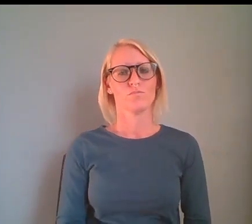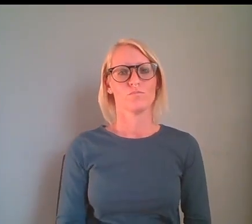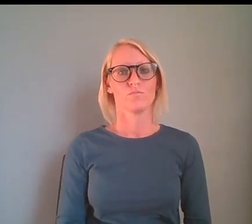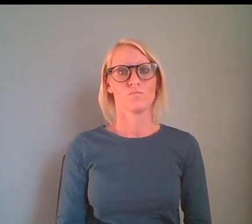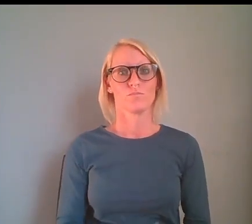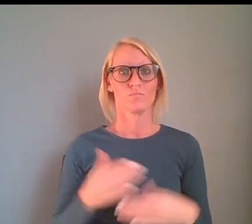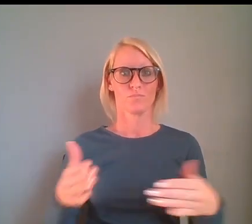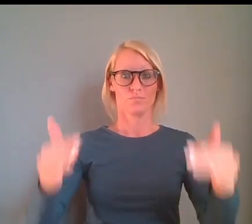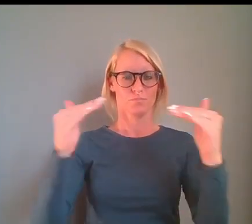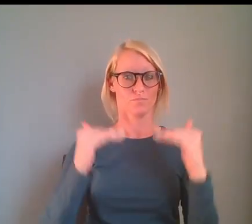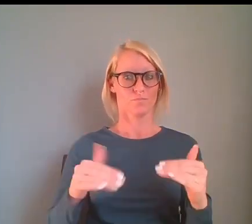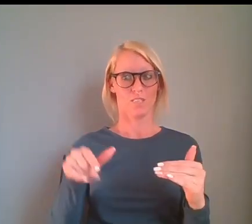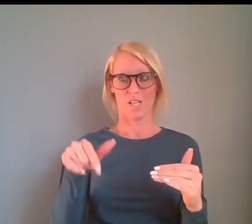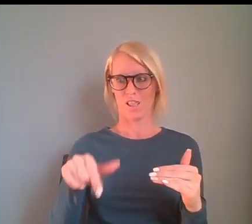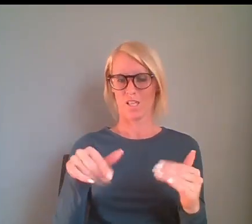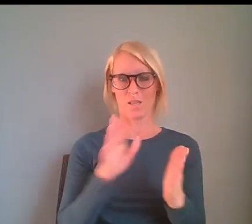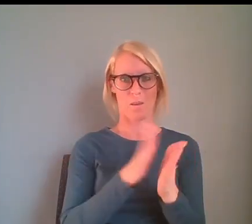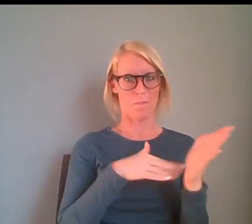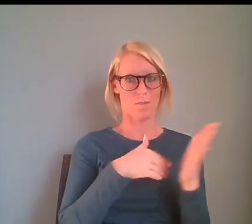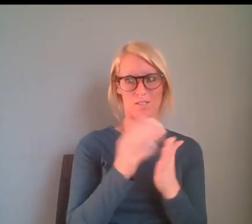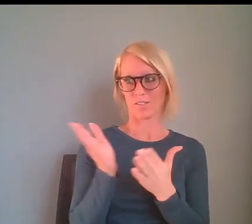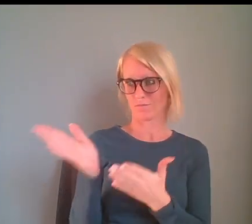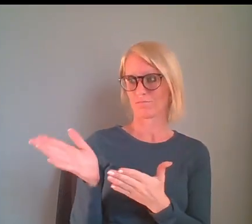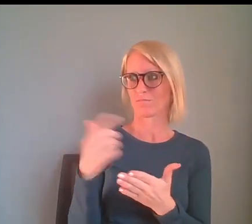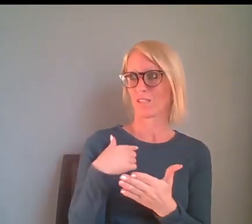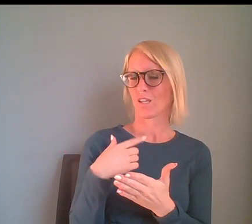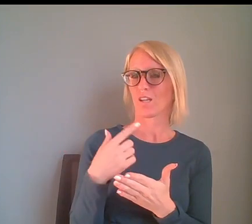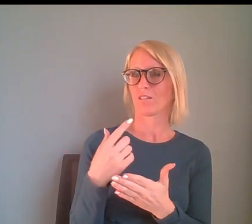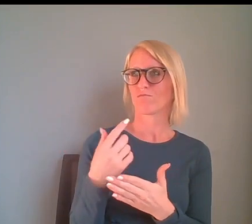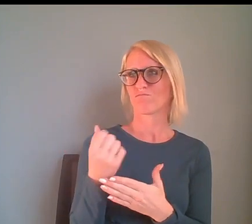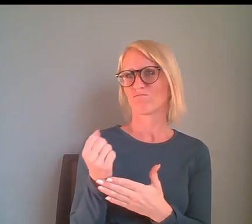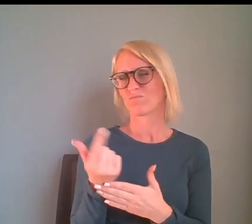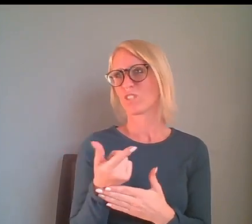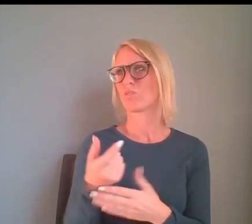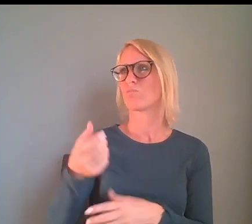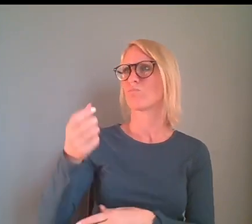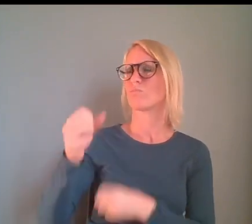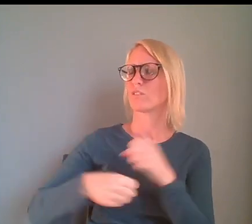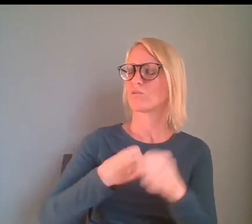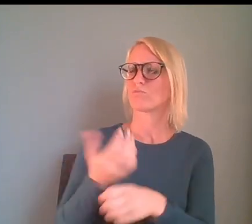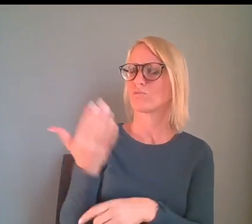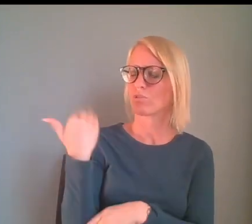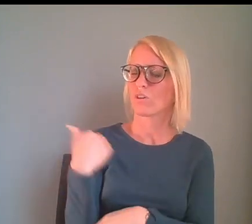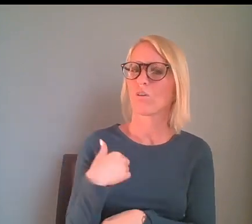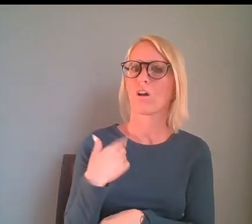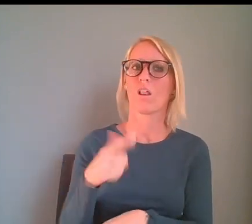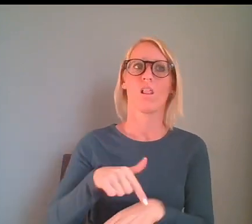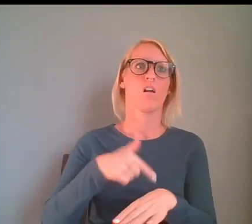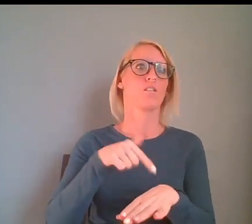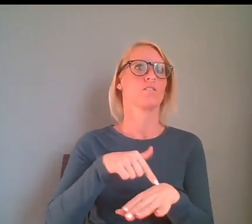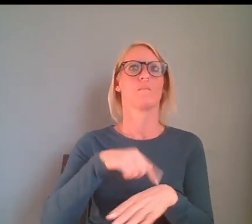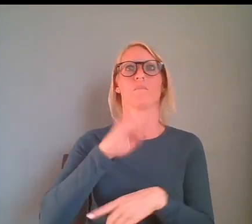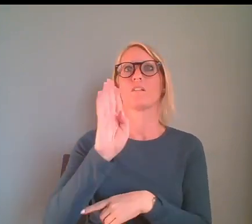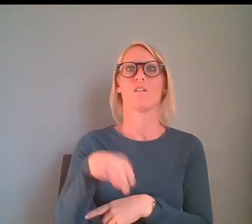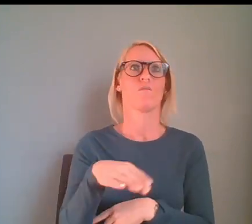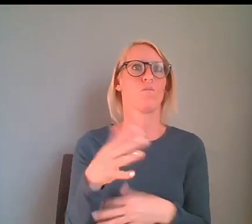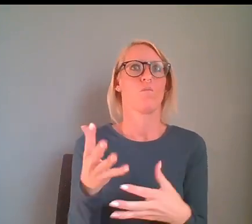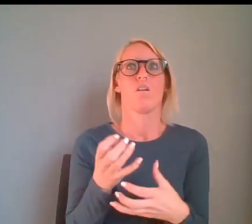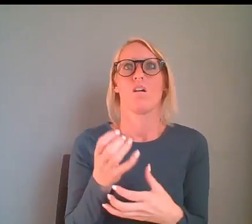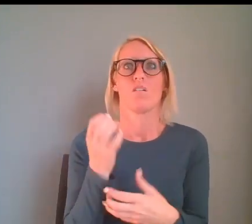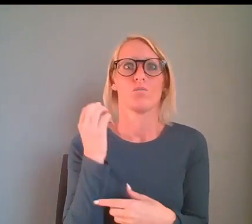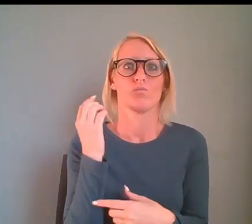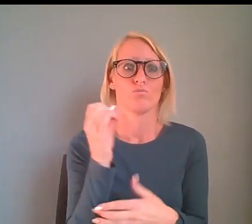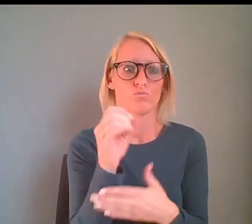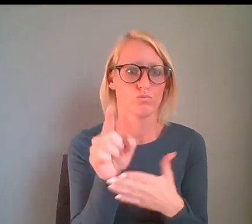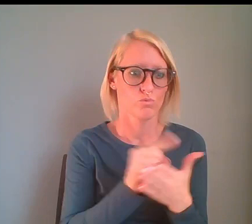This was a painting I did a couple years ago, and for a long time, I never wanted to draw a face. Faces